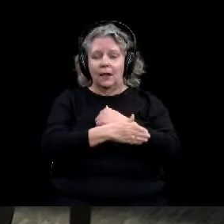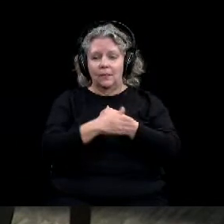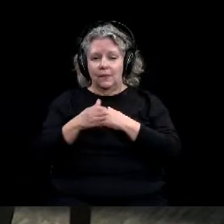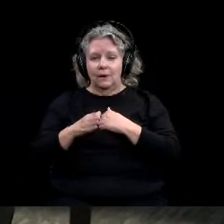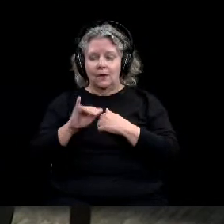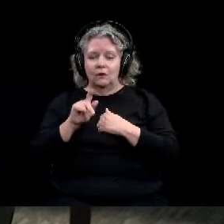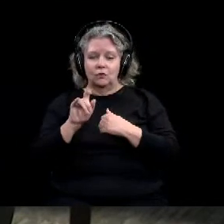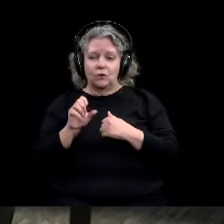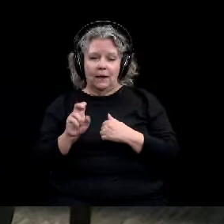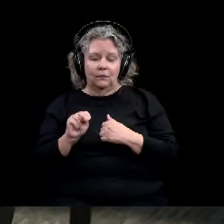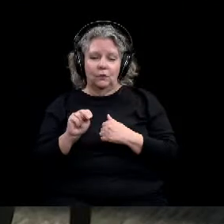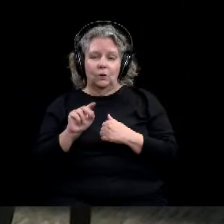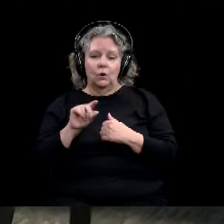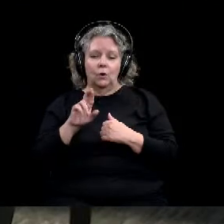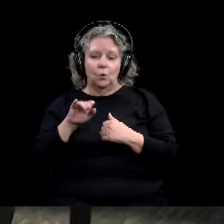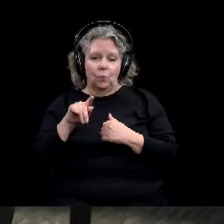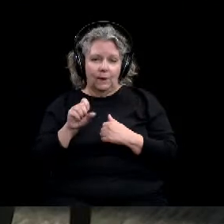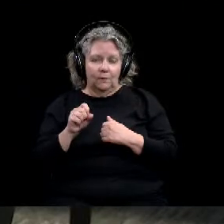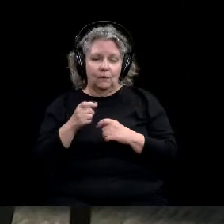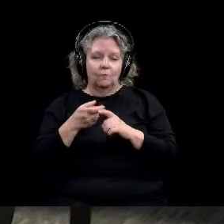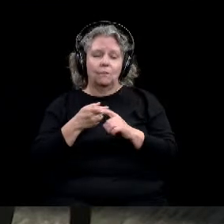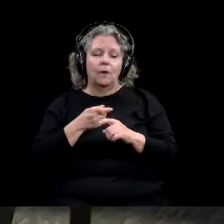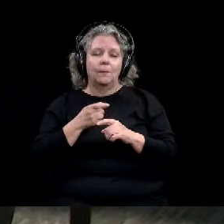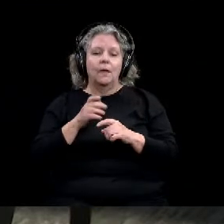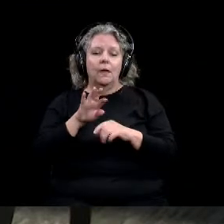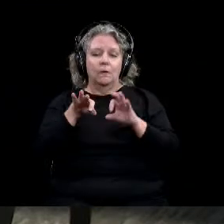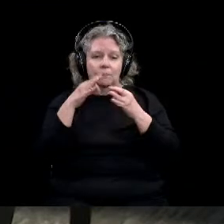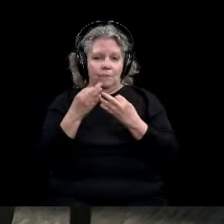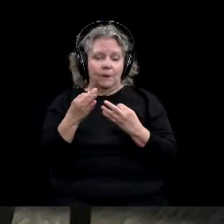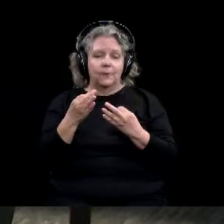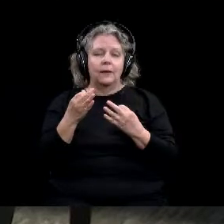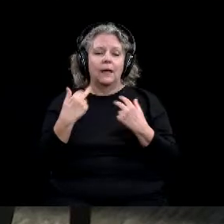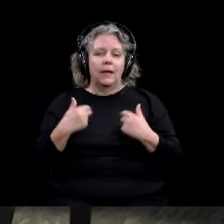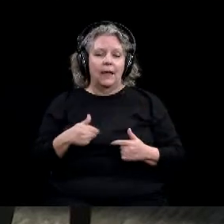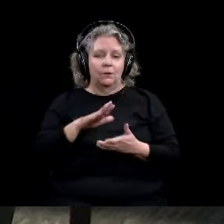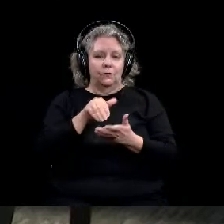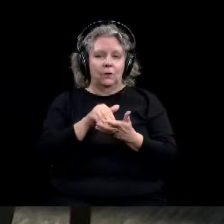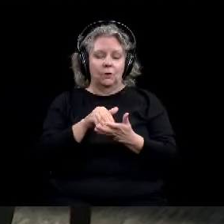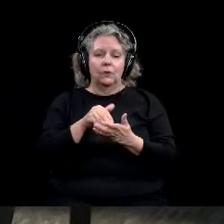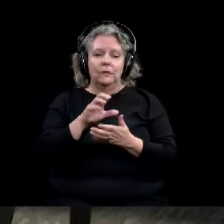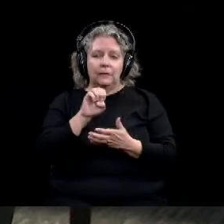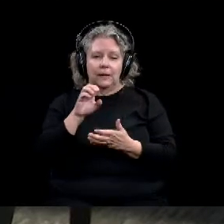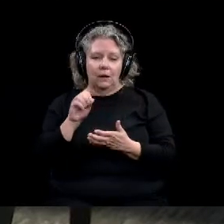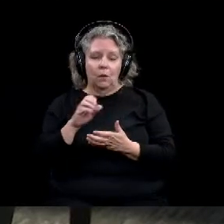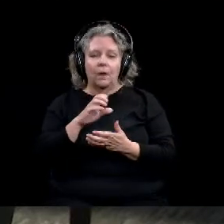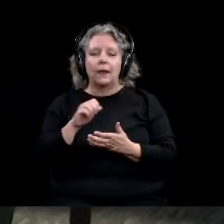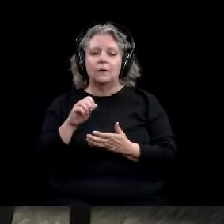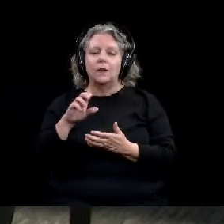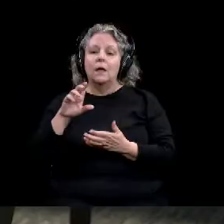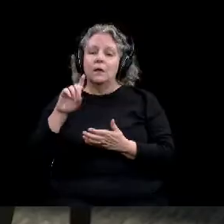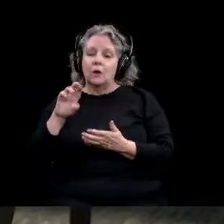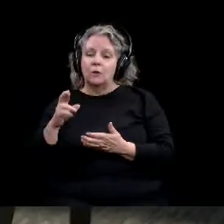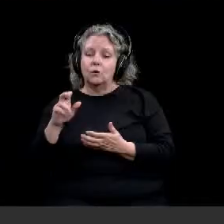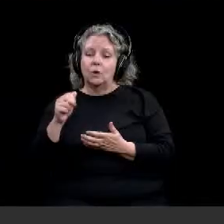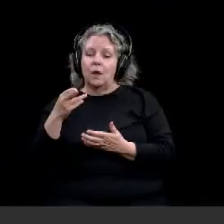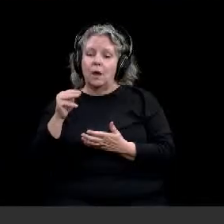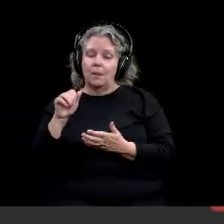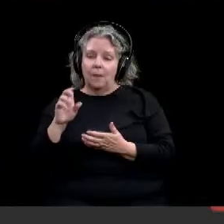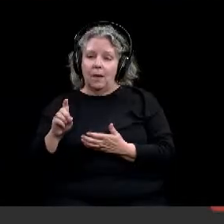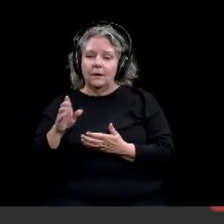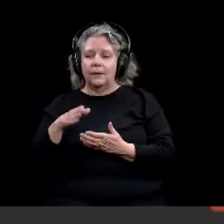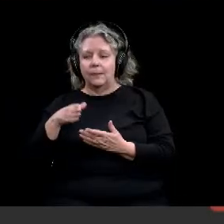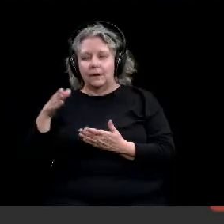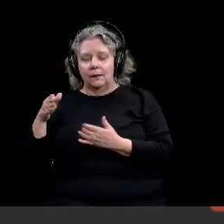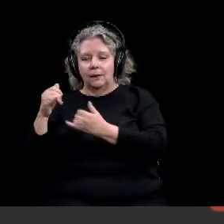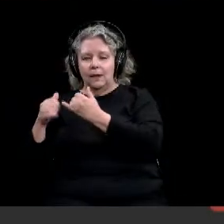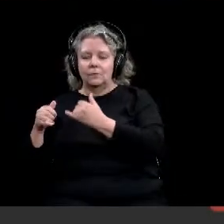Center, then Dr. Ahmad from Baylor Scott & White, and following that, Brian Becker from Ascension Providence. So, Mayor, kick us